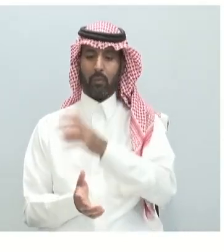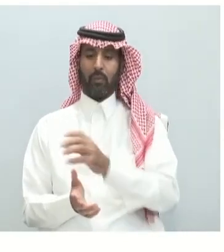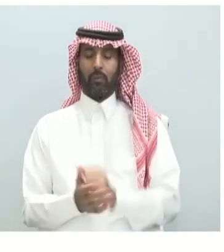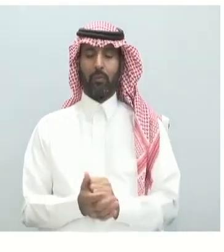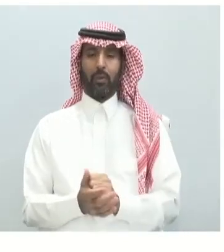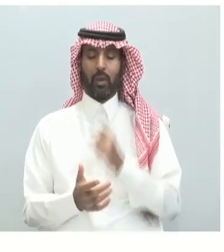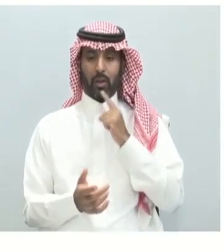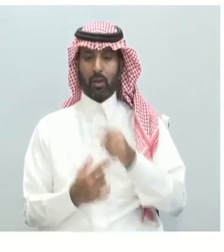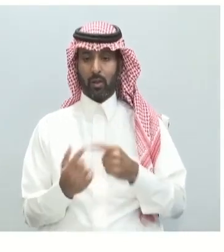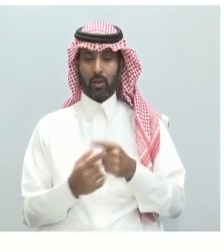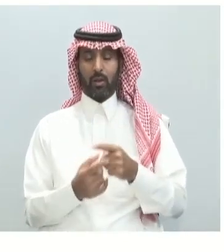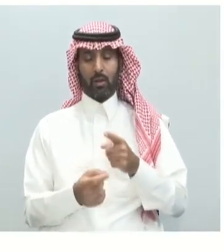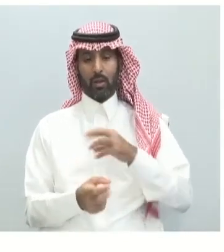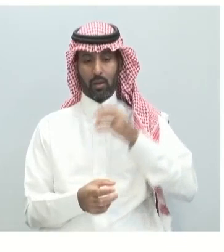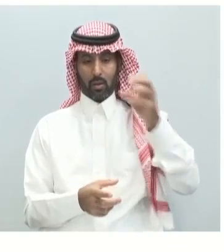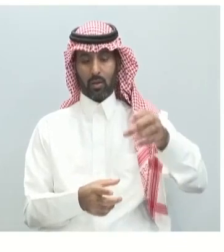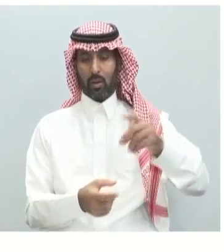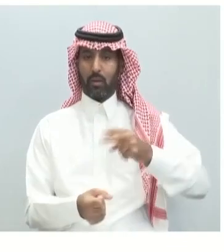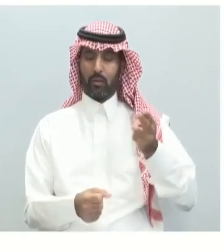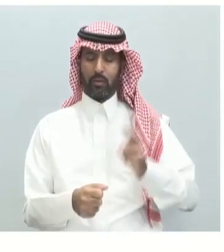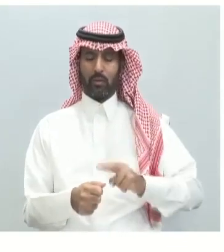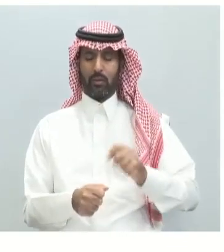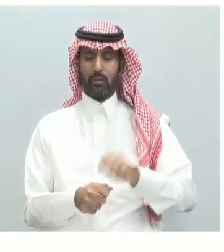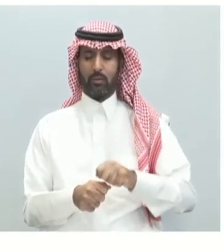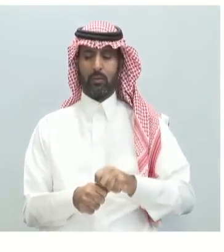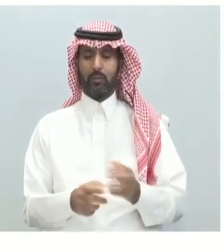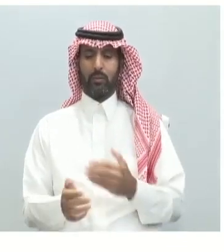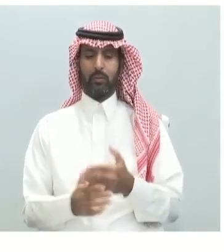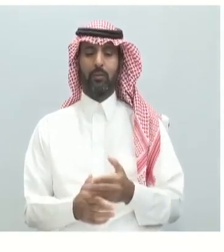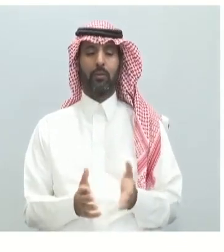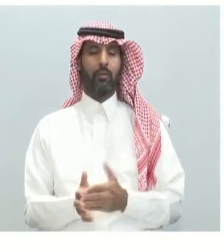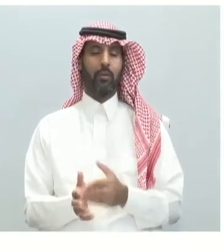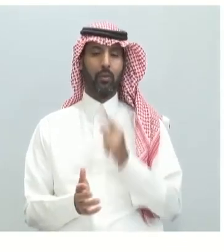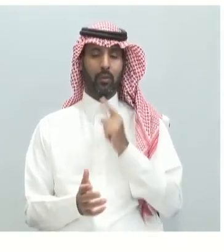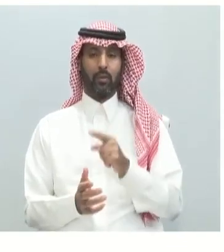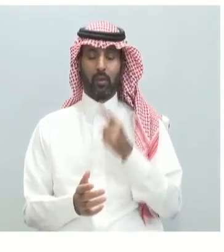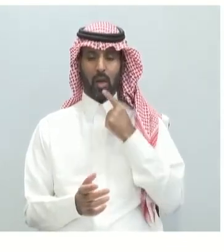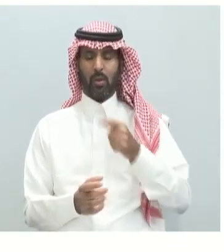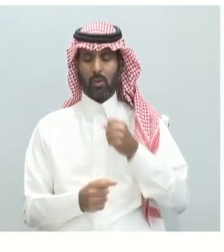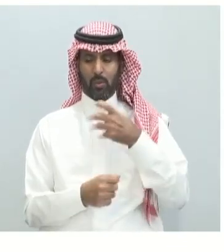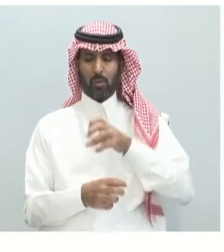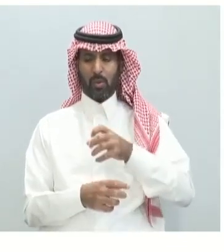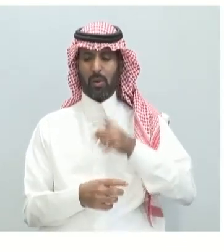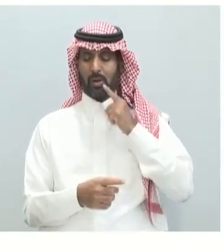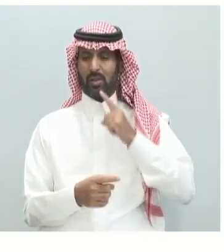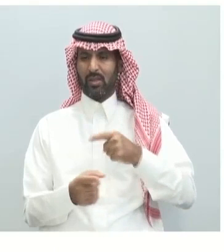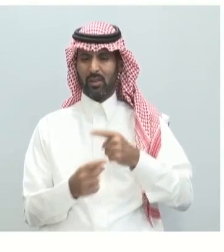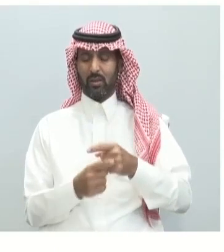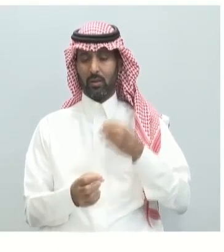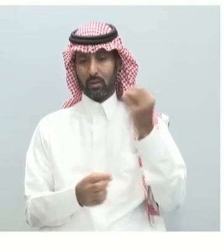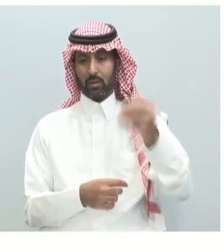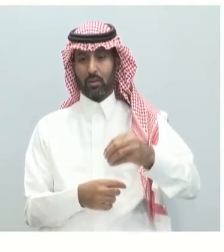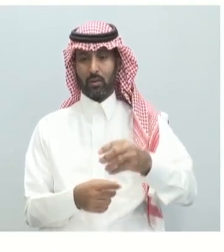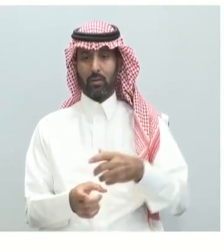I usually recycle them. Again, Elizabeth, true, but if I get tired of carrying it, I can